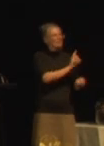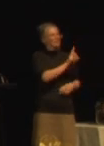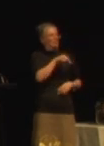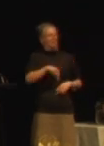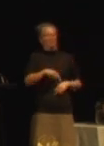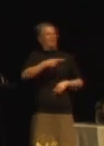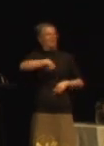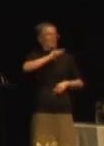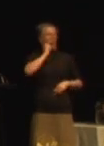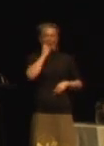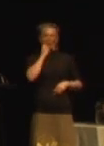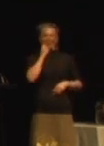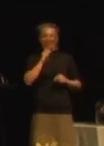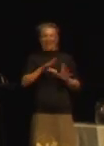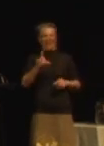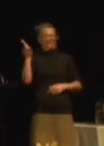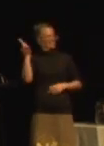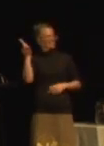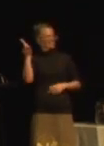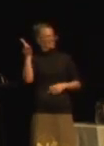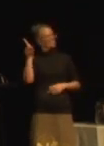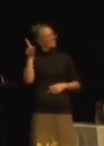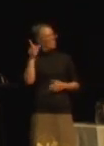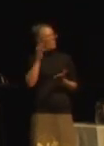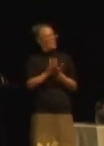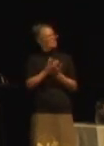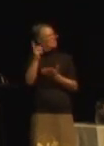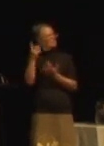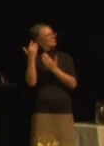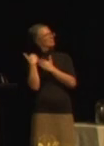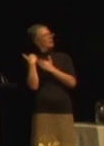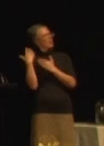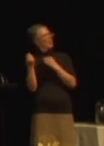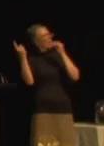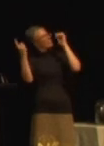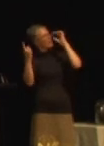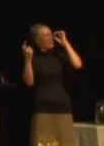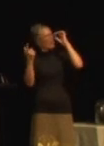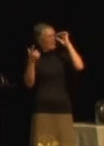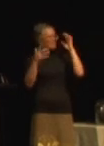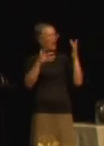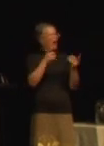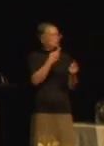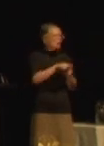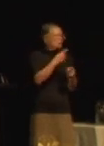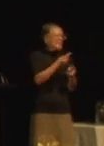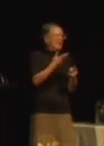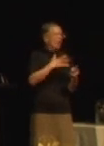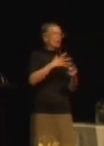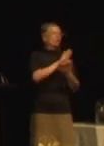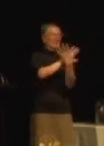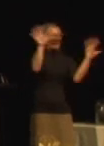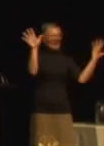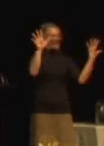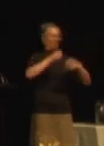shrimp. Actually, I don't know if this ghost shrimp is accountable, but you get the analogy. In the last decade, the